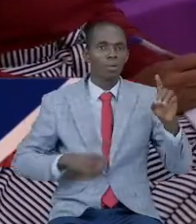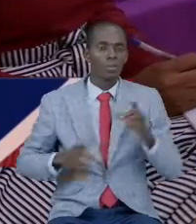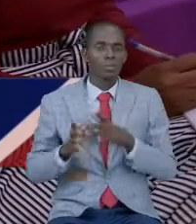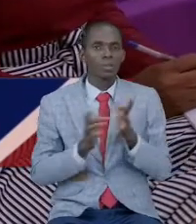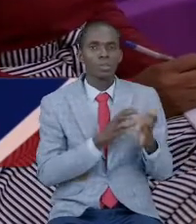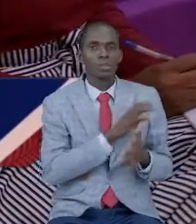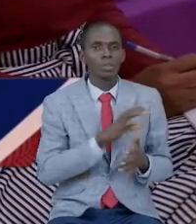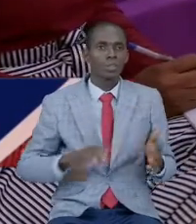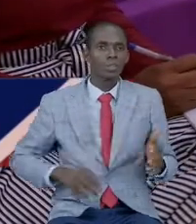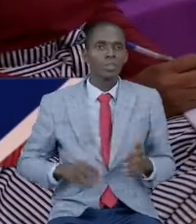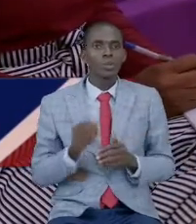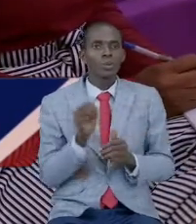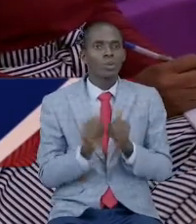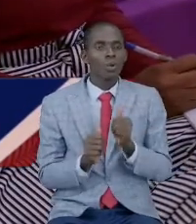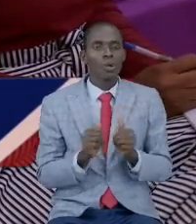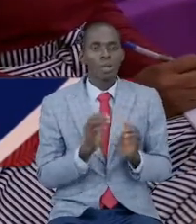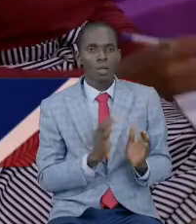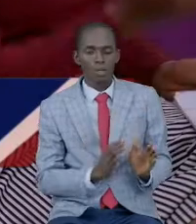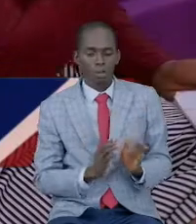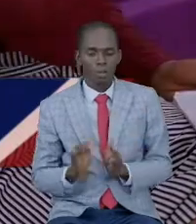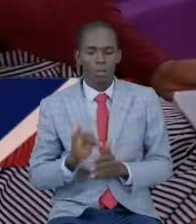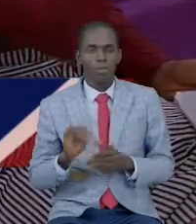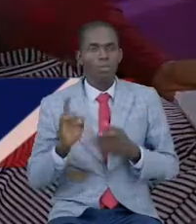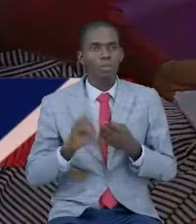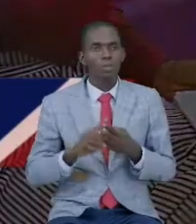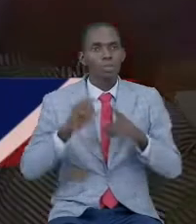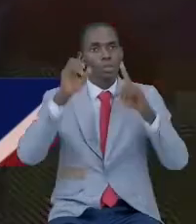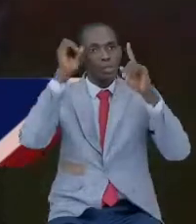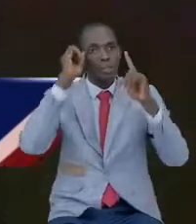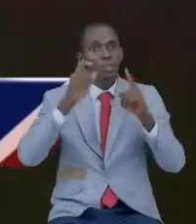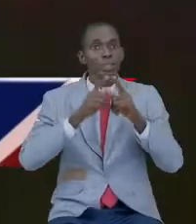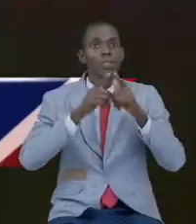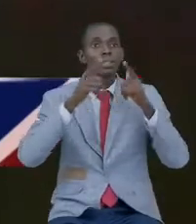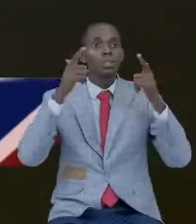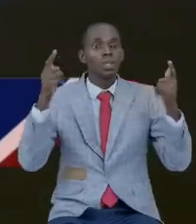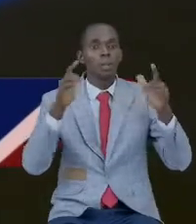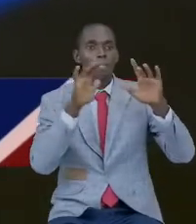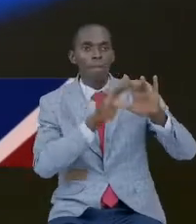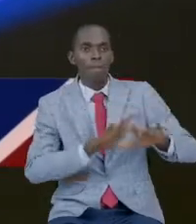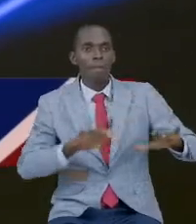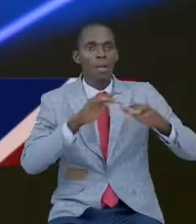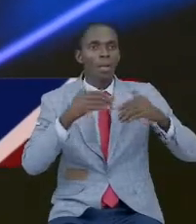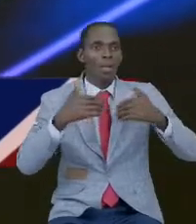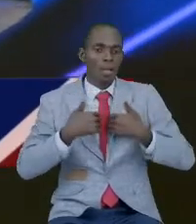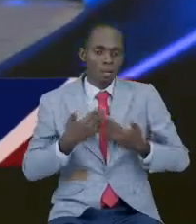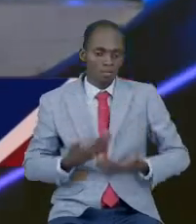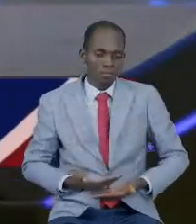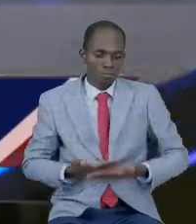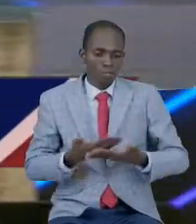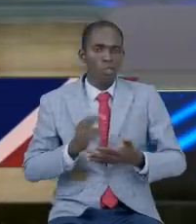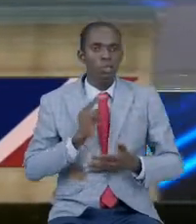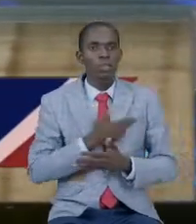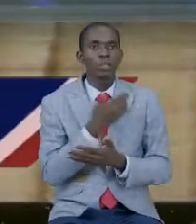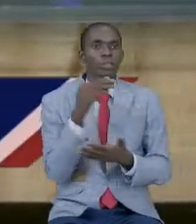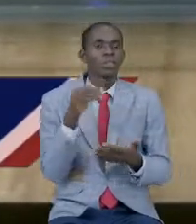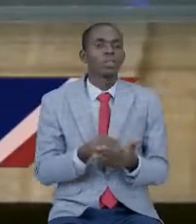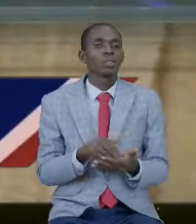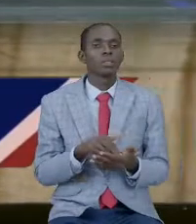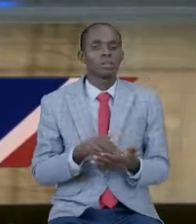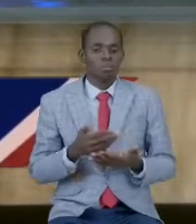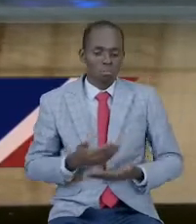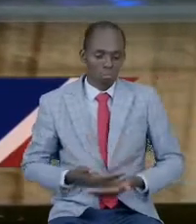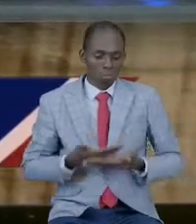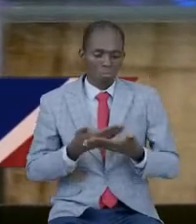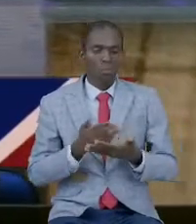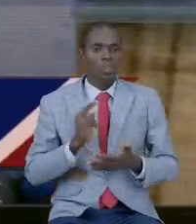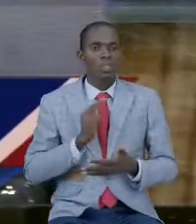Christ, which according to his abundant mercy has begotten us again. Begotten